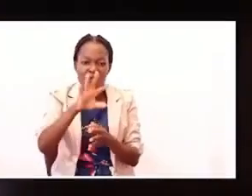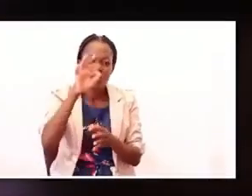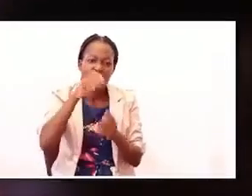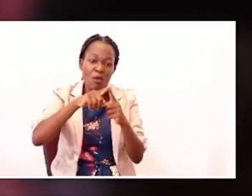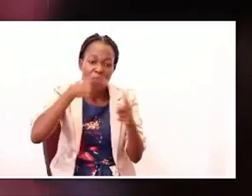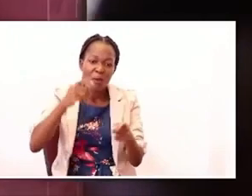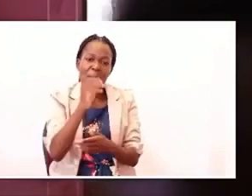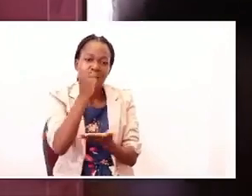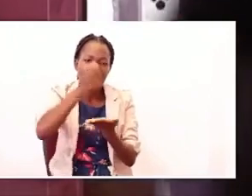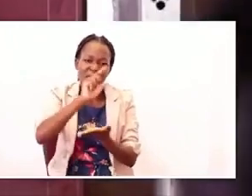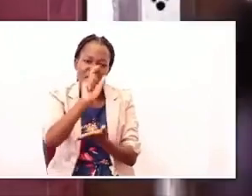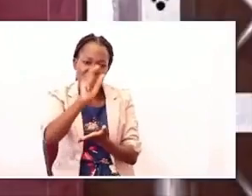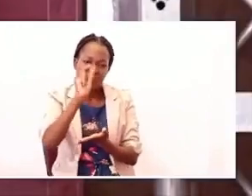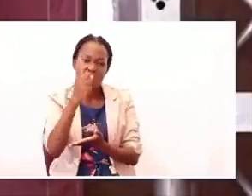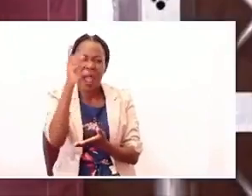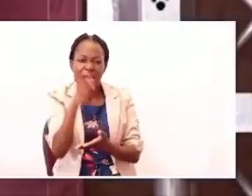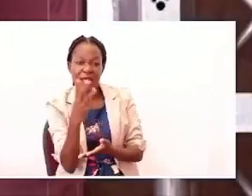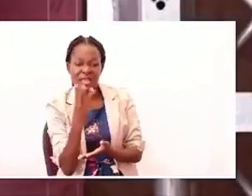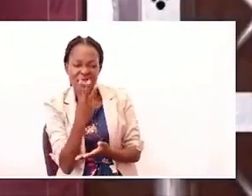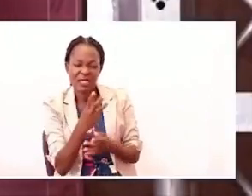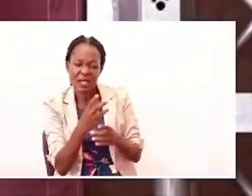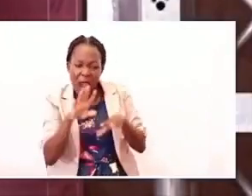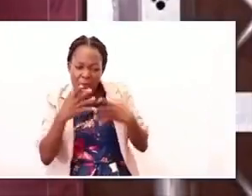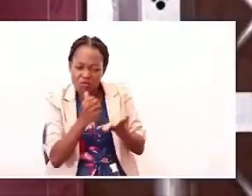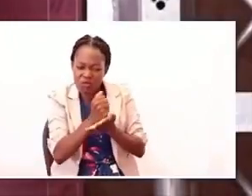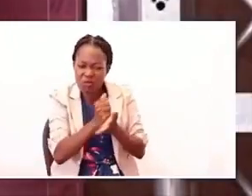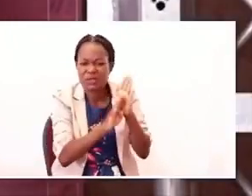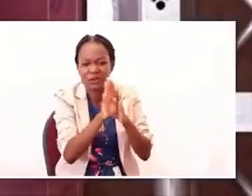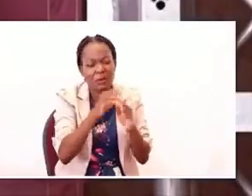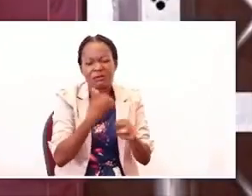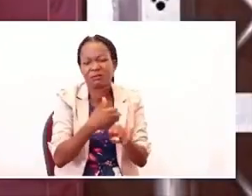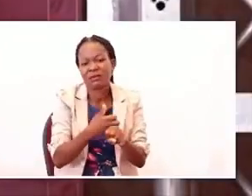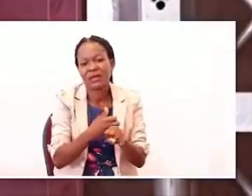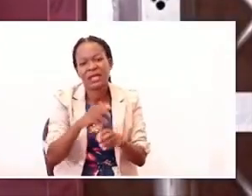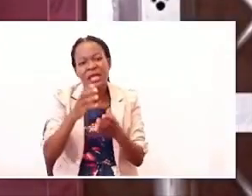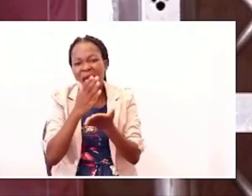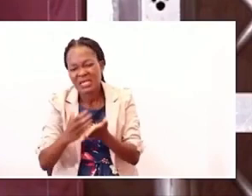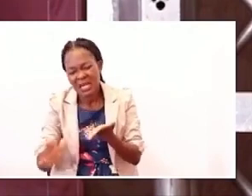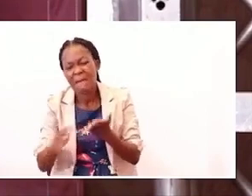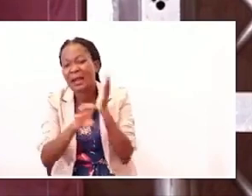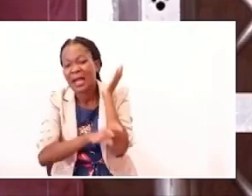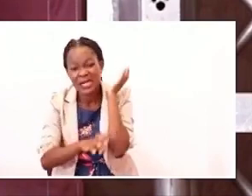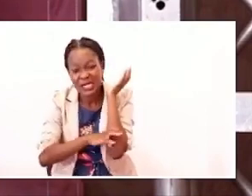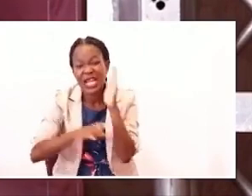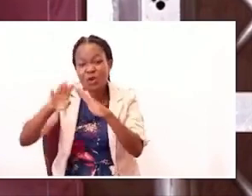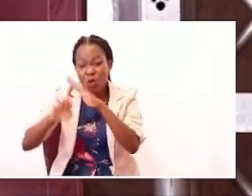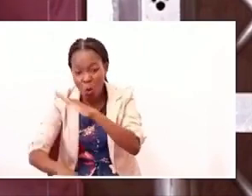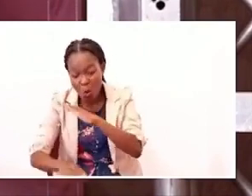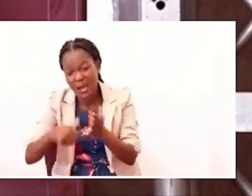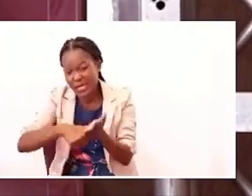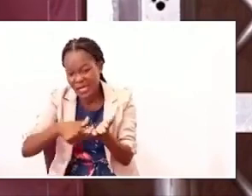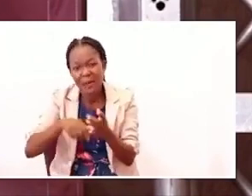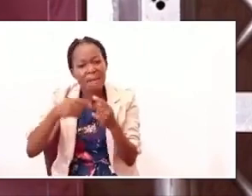servicing debt, both domestic and foreign debt. There are countries that are lower than that, but in general,